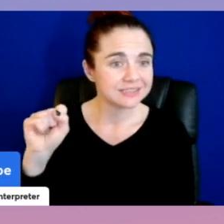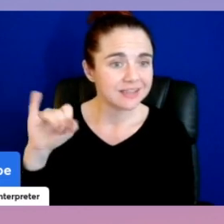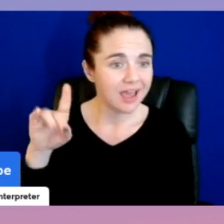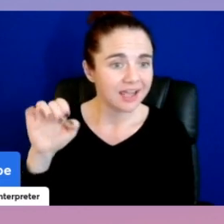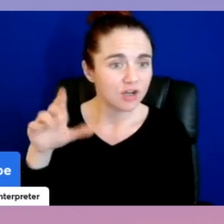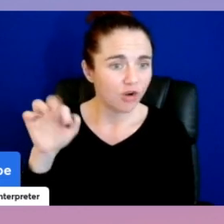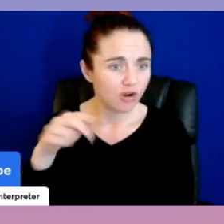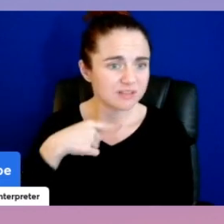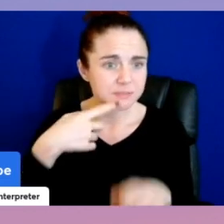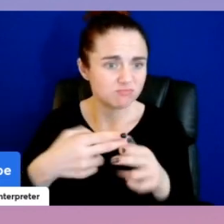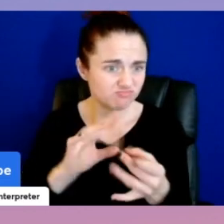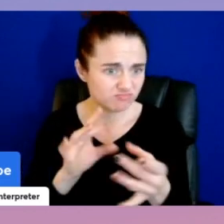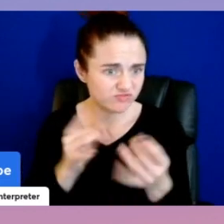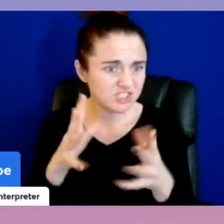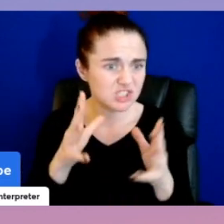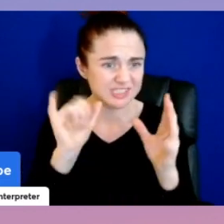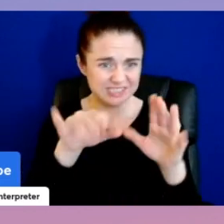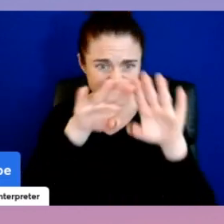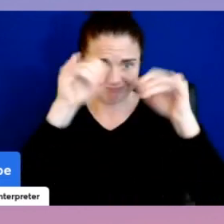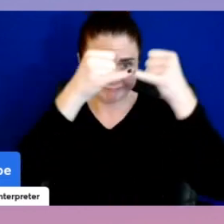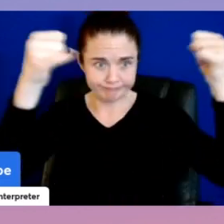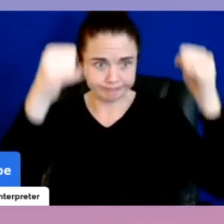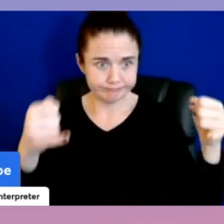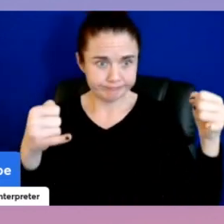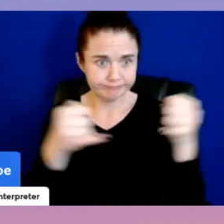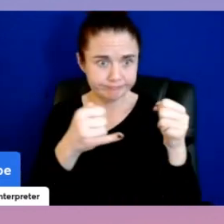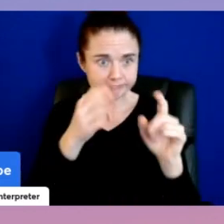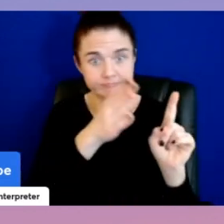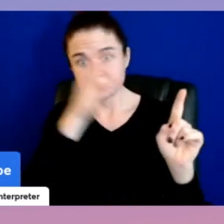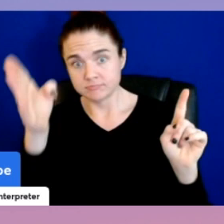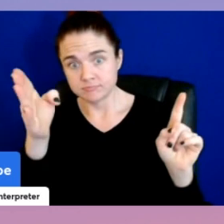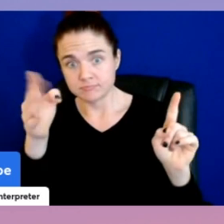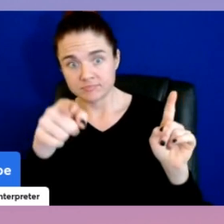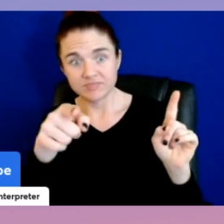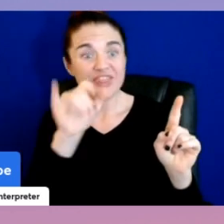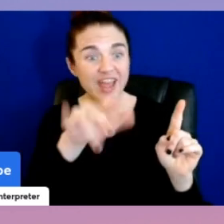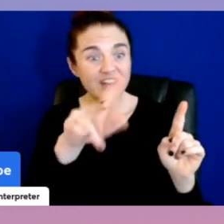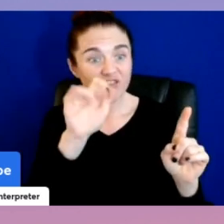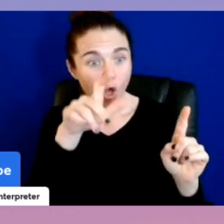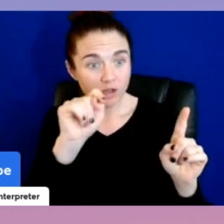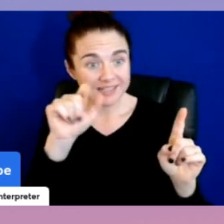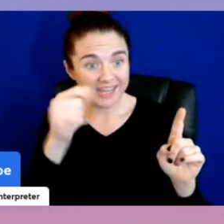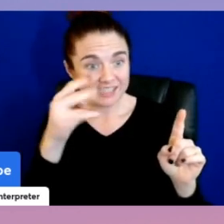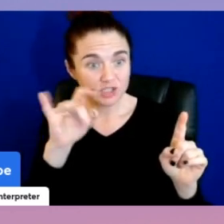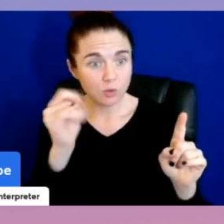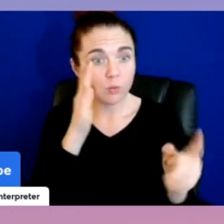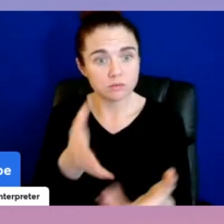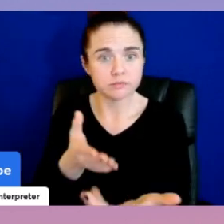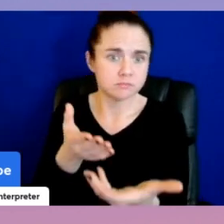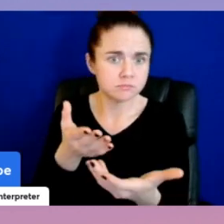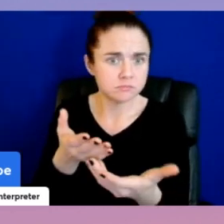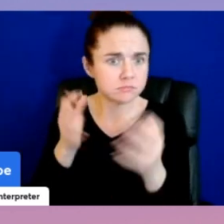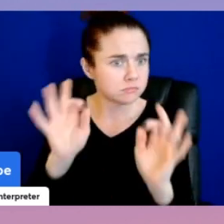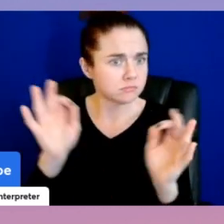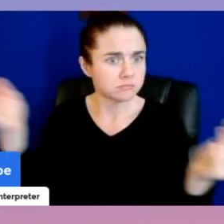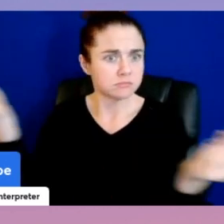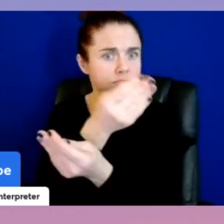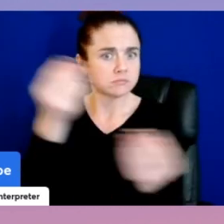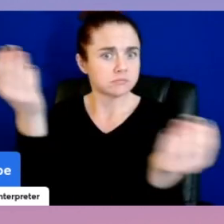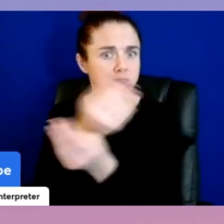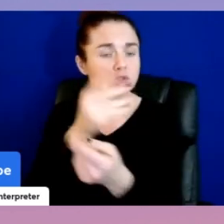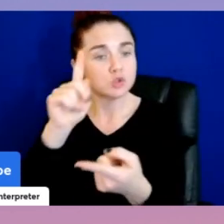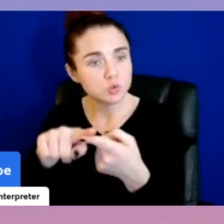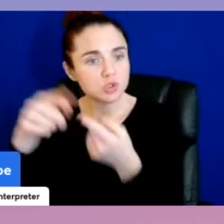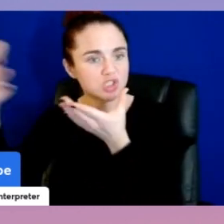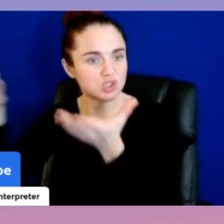And we have our Vault server. So what happens is the Vault agent will go ahead and authenticate with the Vault server. The Vault